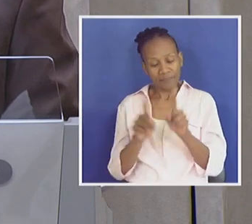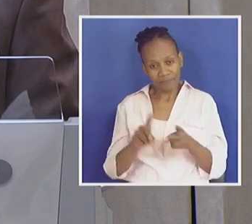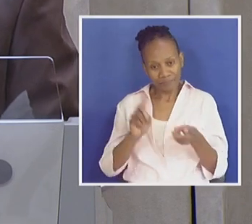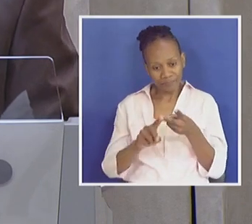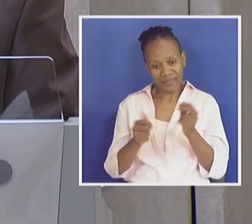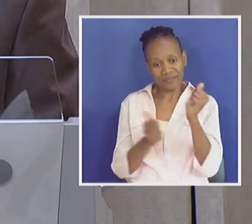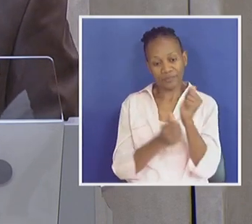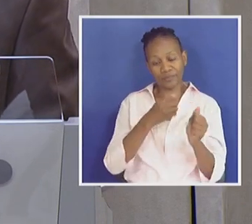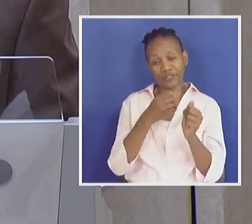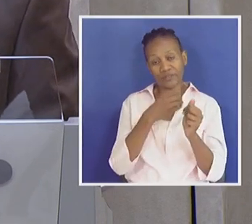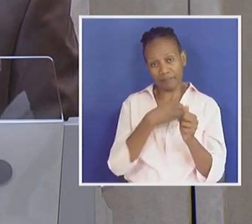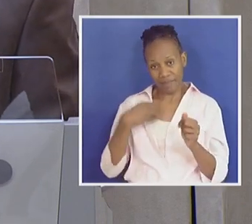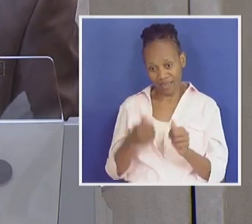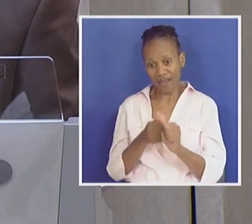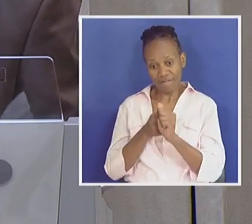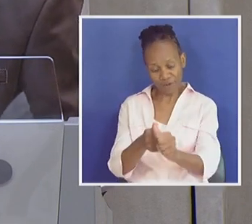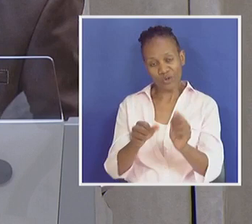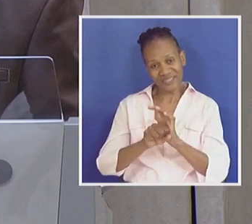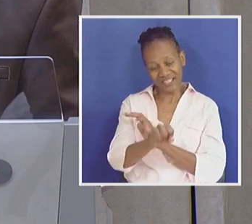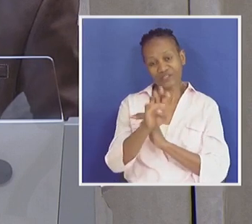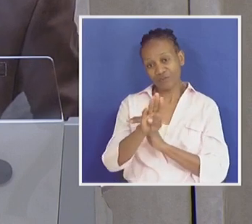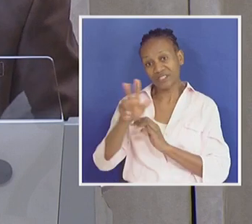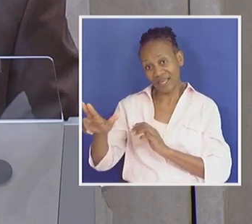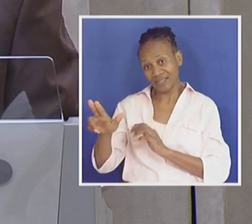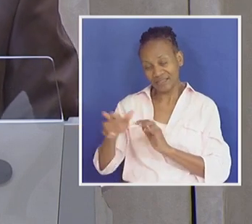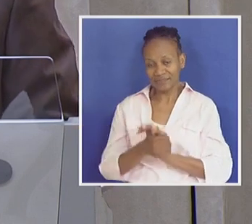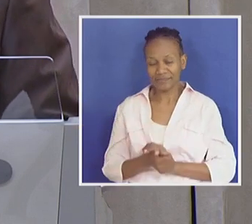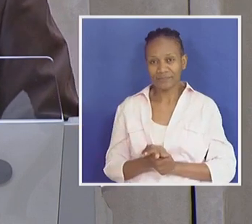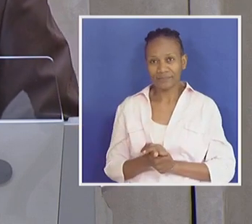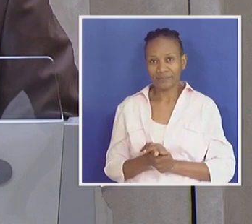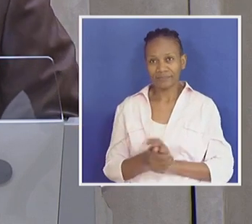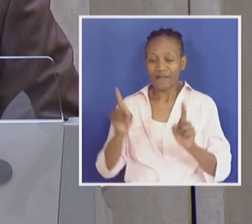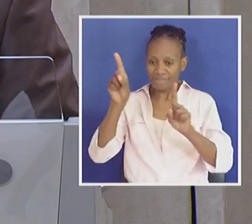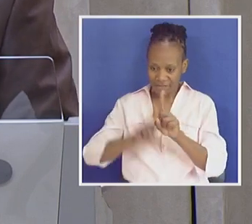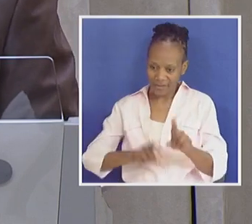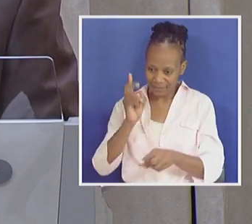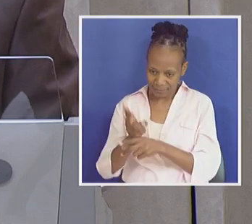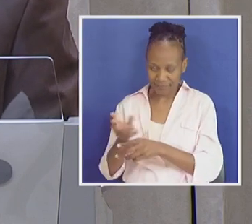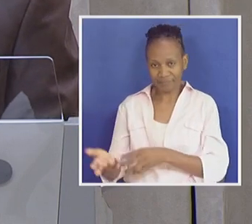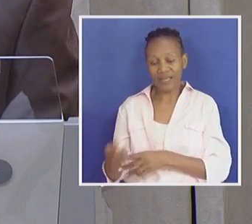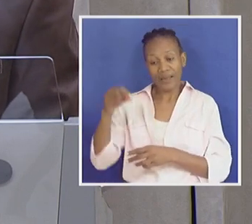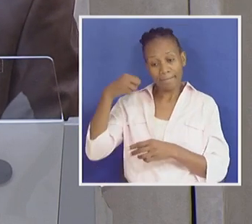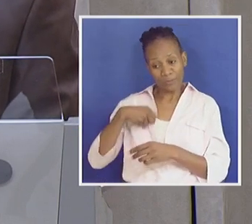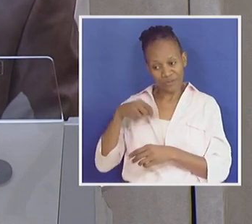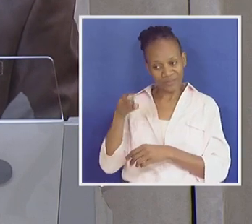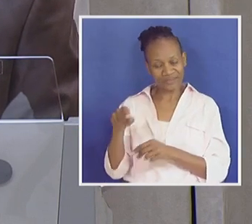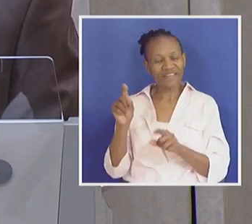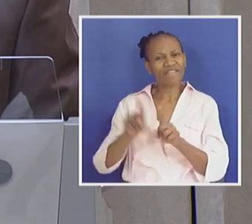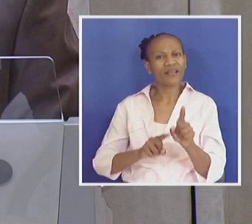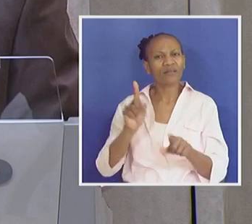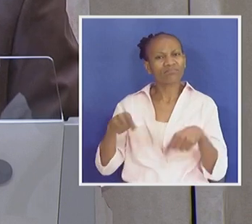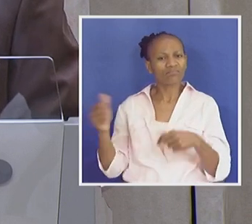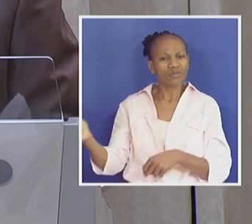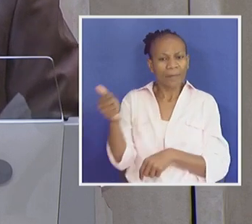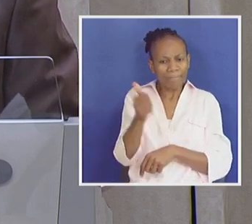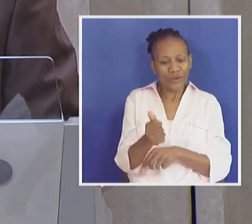as provided for in terms of the provision of Section 48 of the Structures Act. Failure by the Nquthu Municipal Council to elect its reps